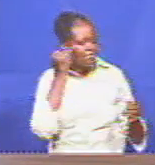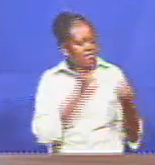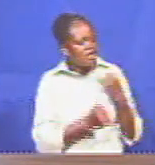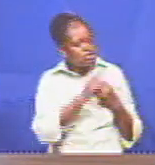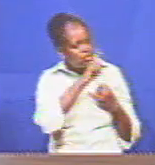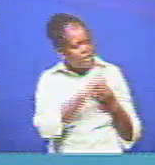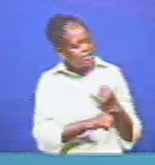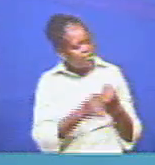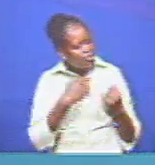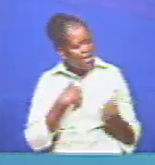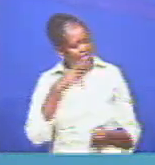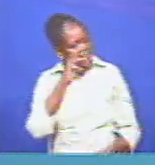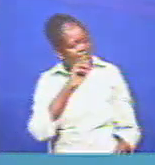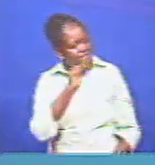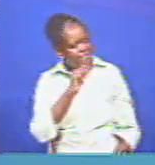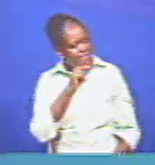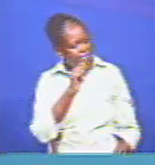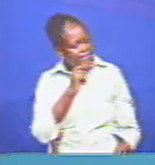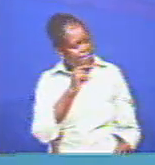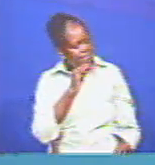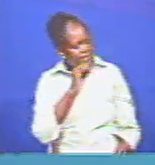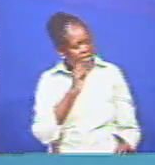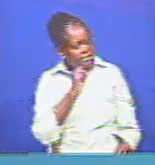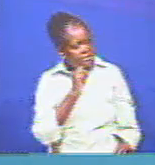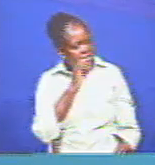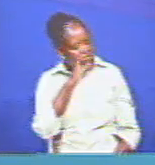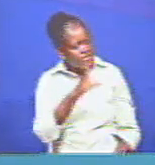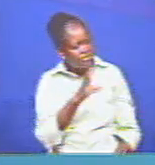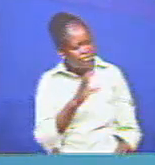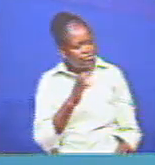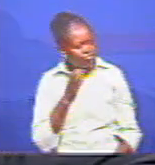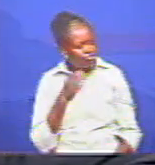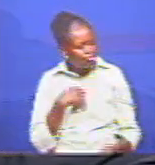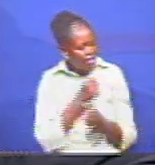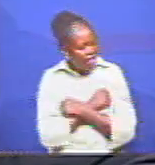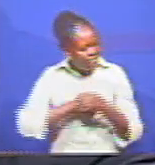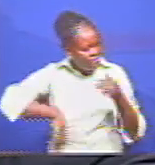You have Makrios FC. Are you a soccer fan or something? Oh, yes. Uh-huh. You